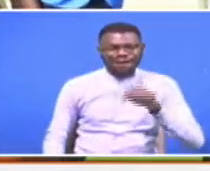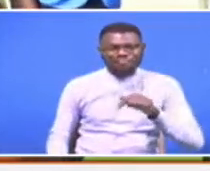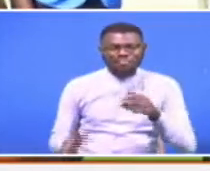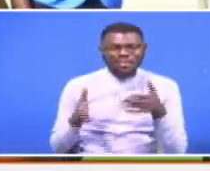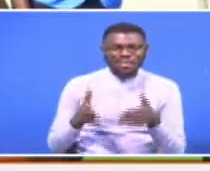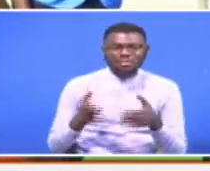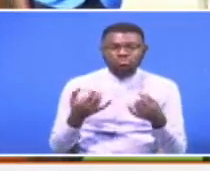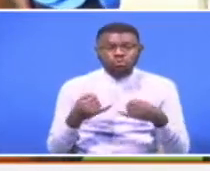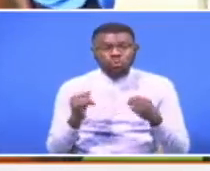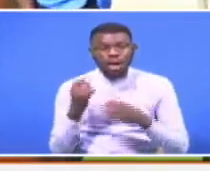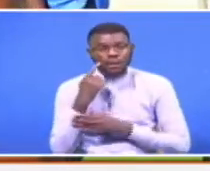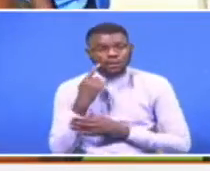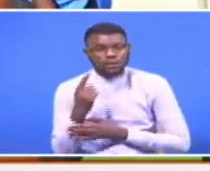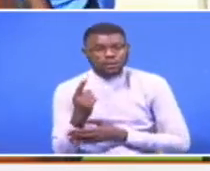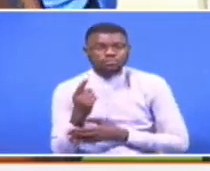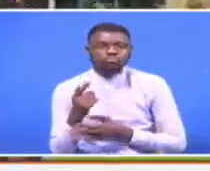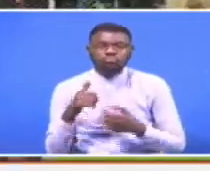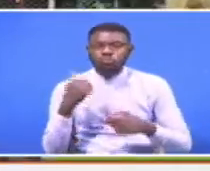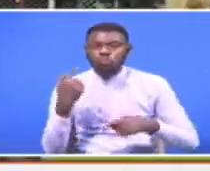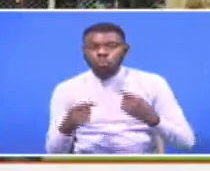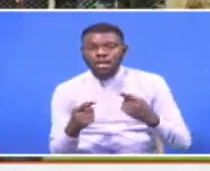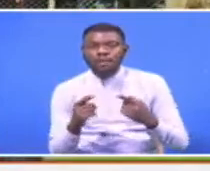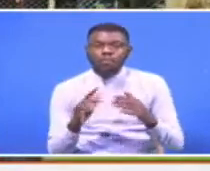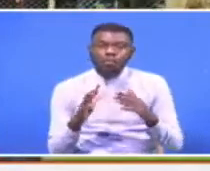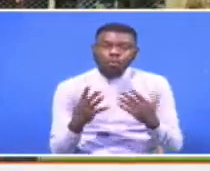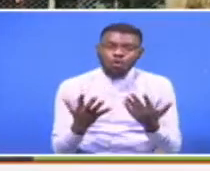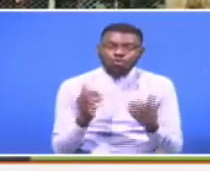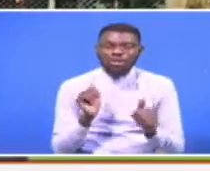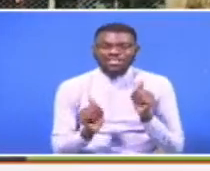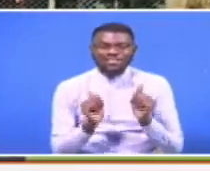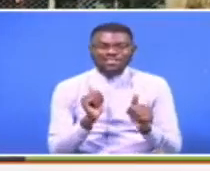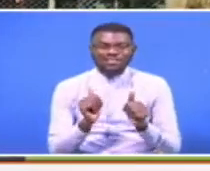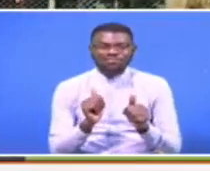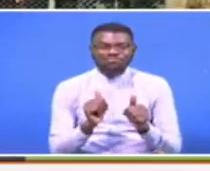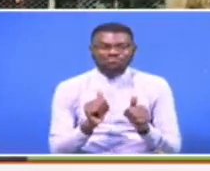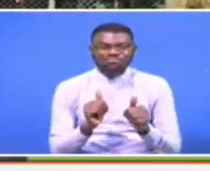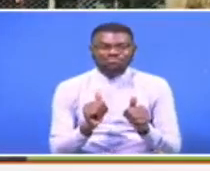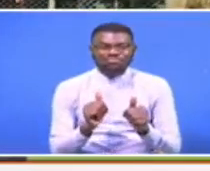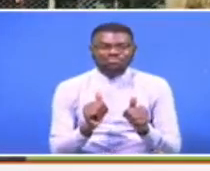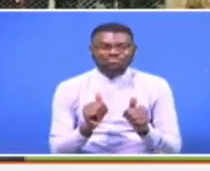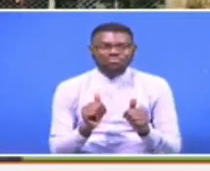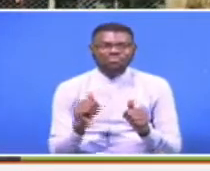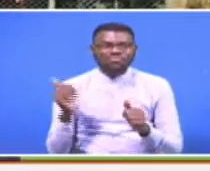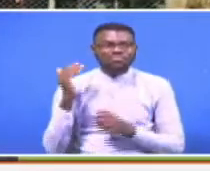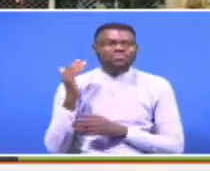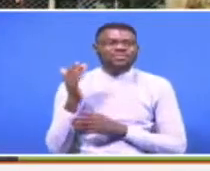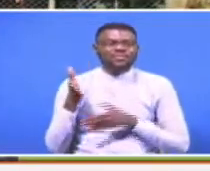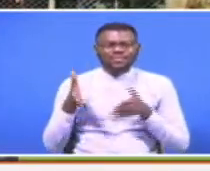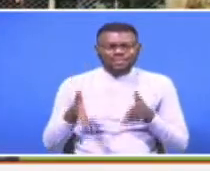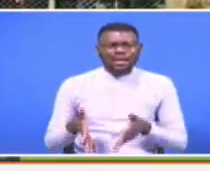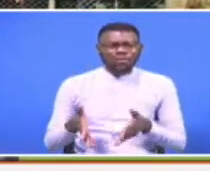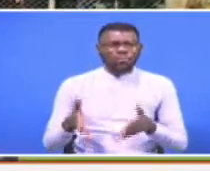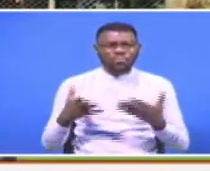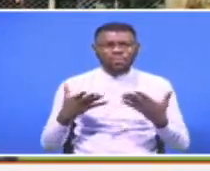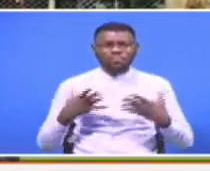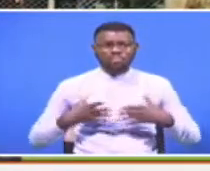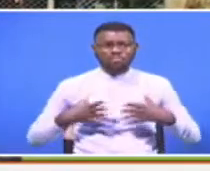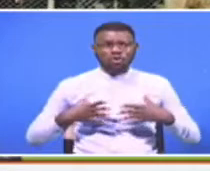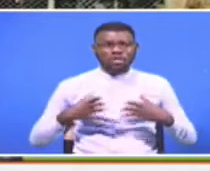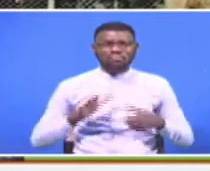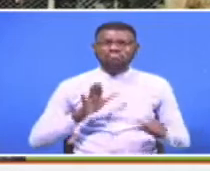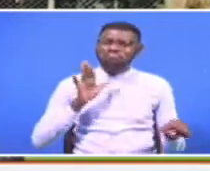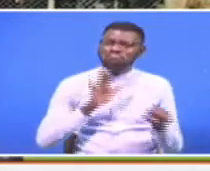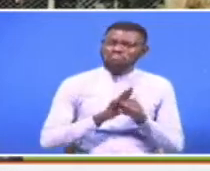nione mali mwili imefikia. Kwa tukianza nilikuwa na msukumo nyingi juu watu walikuwa wengi,